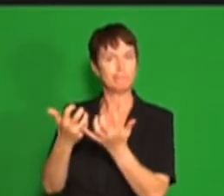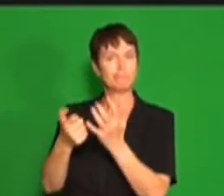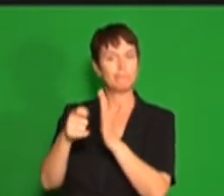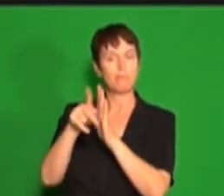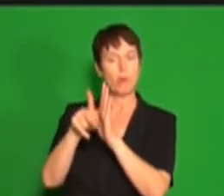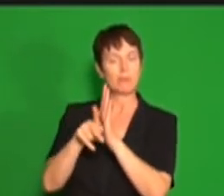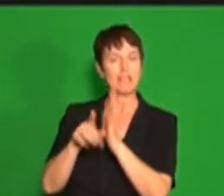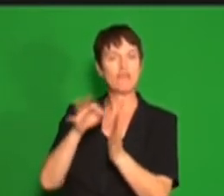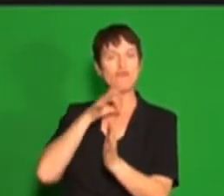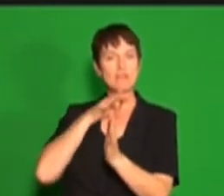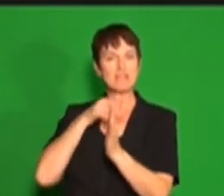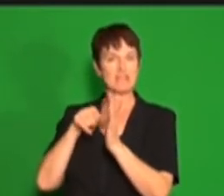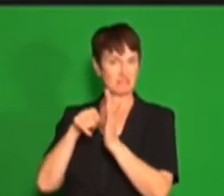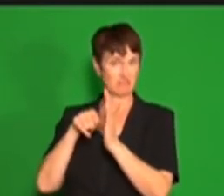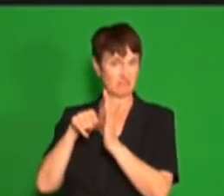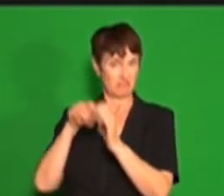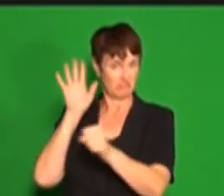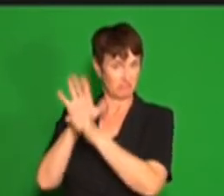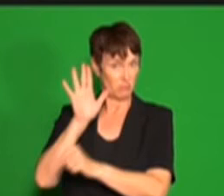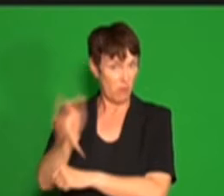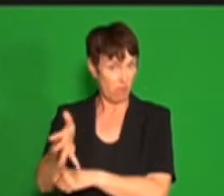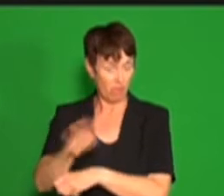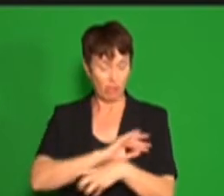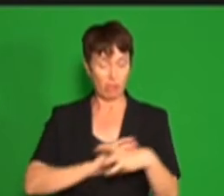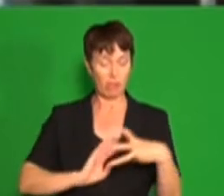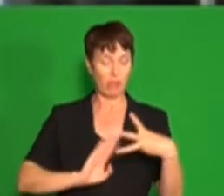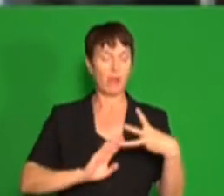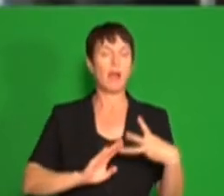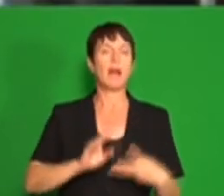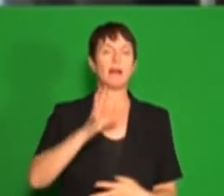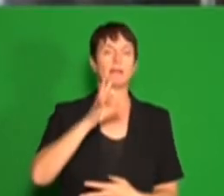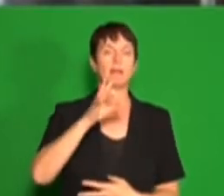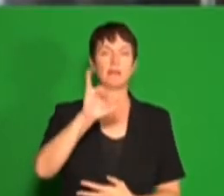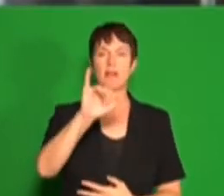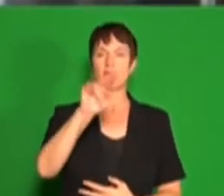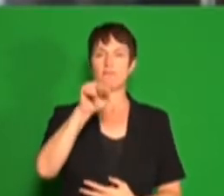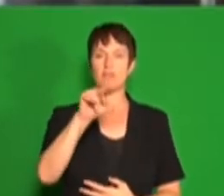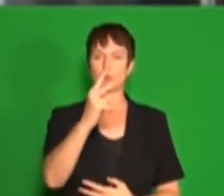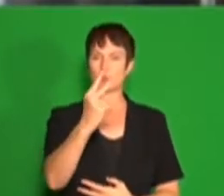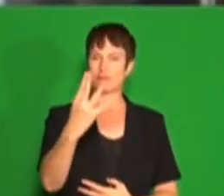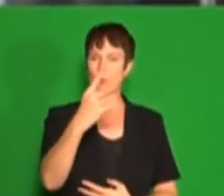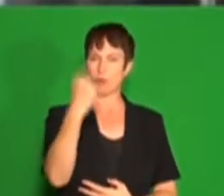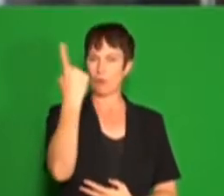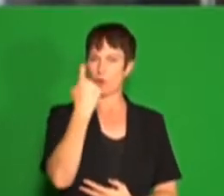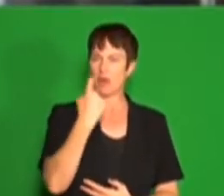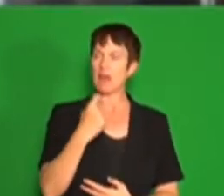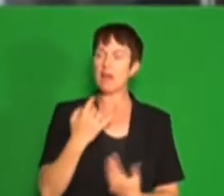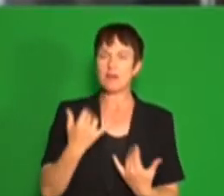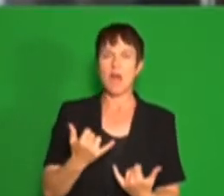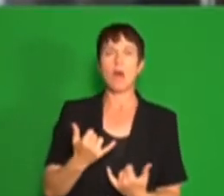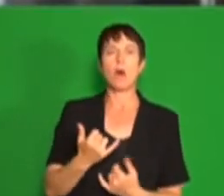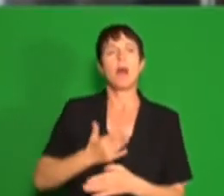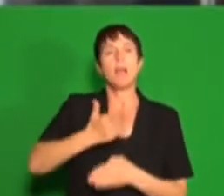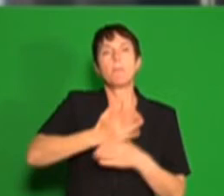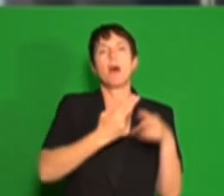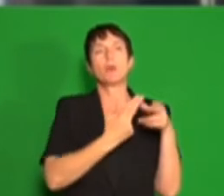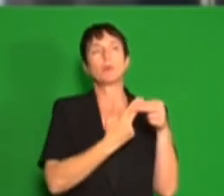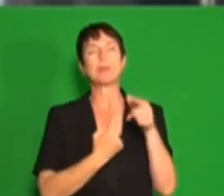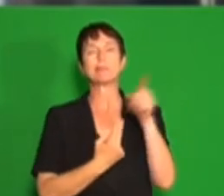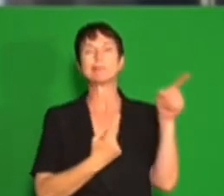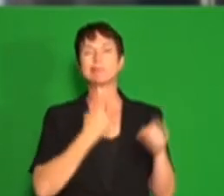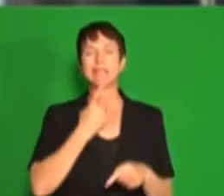at Fin24. What is the Reserve Bank's view on calls by labor unions to have a rate